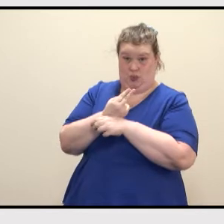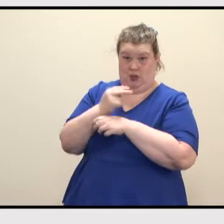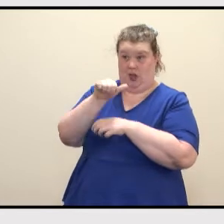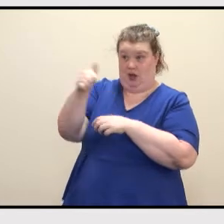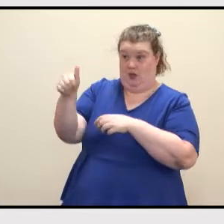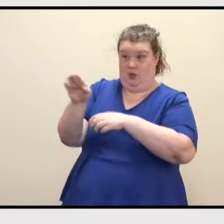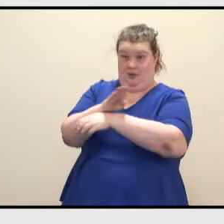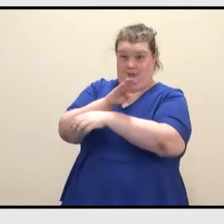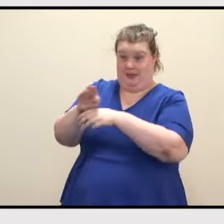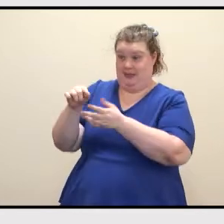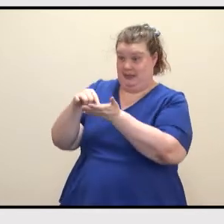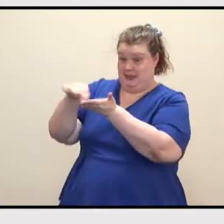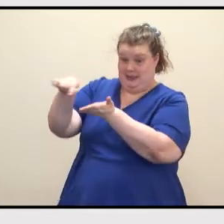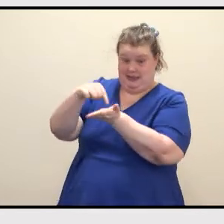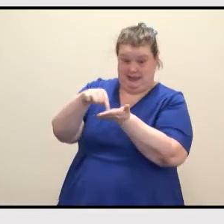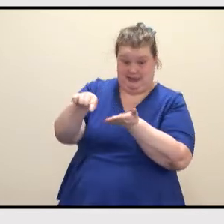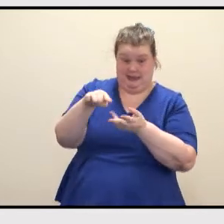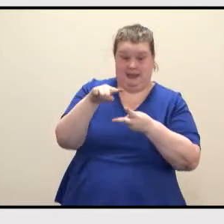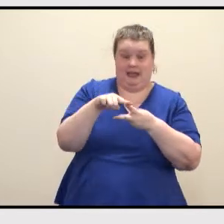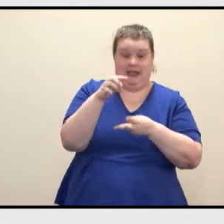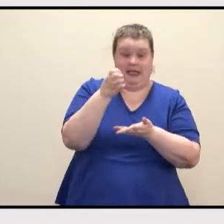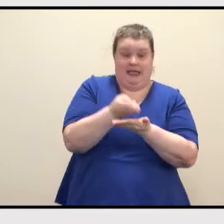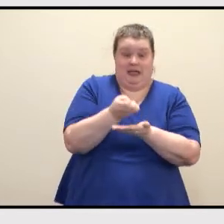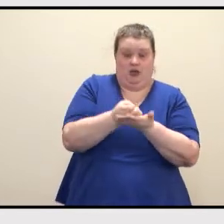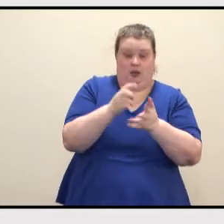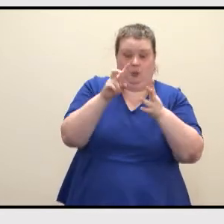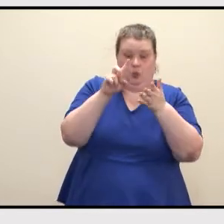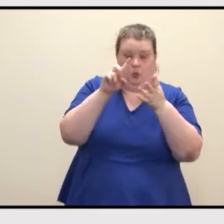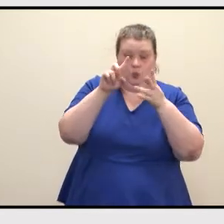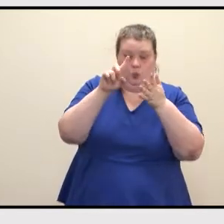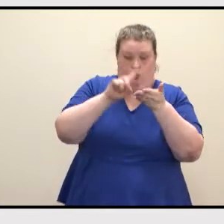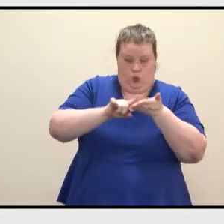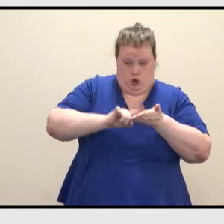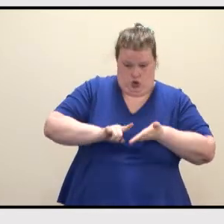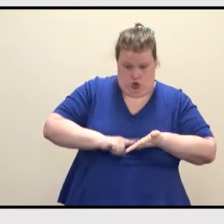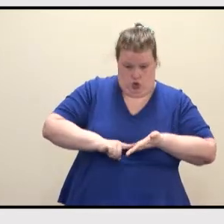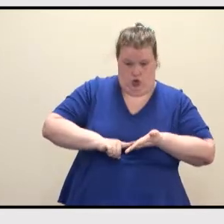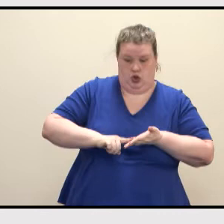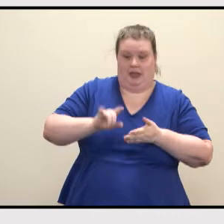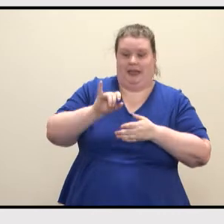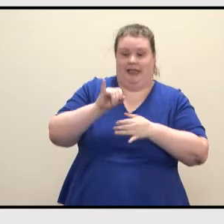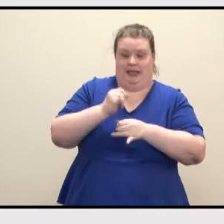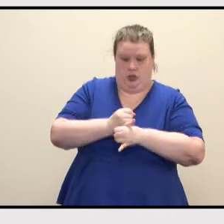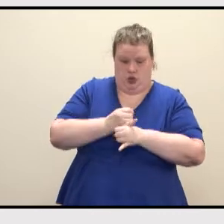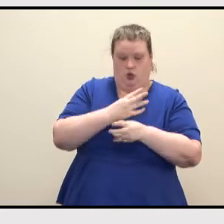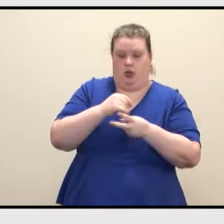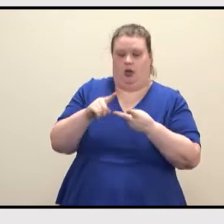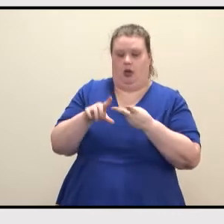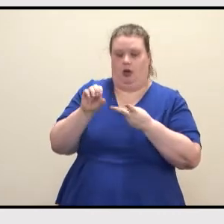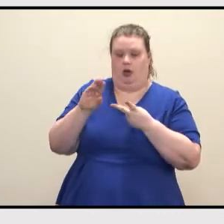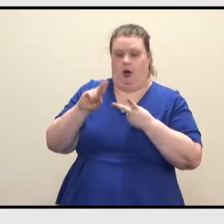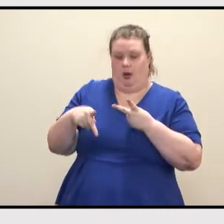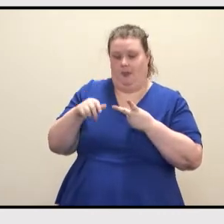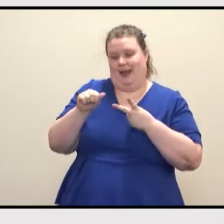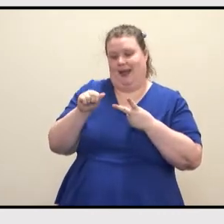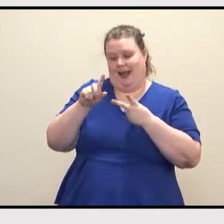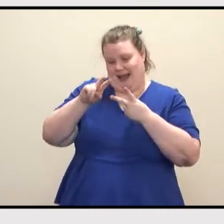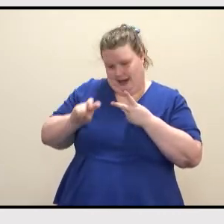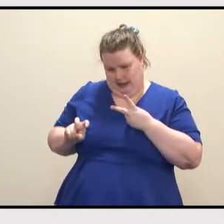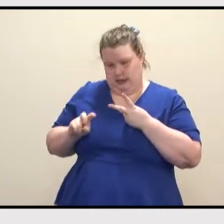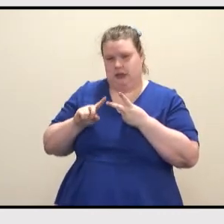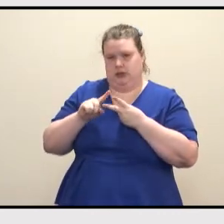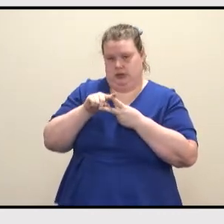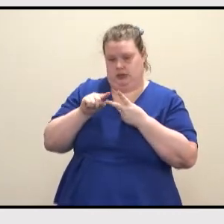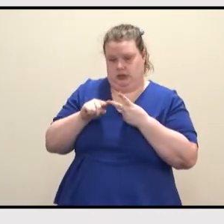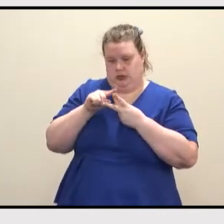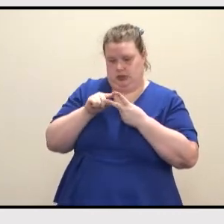Economic Research Institute and Comp Analyst. And so we do use those values for non-school market for the Waco area.